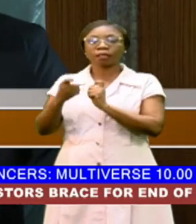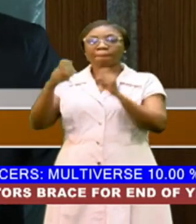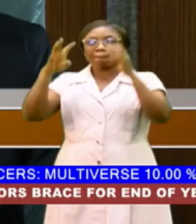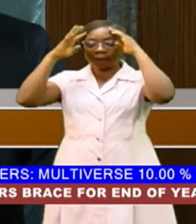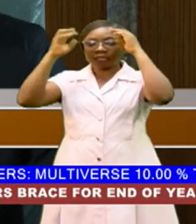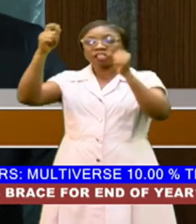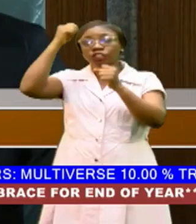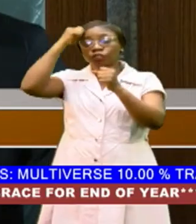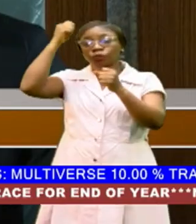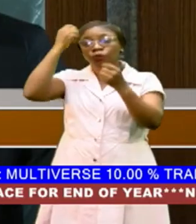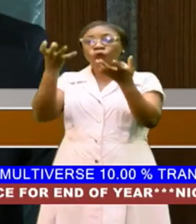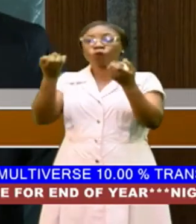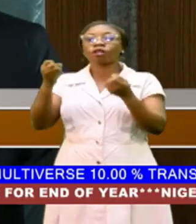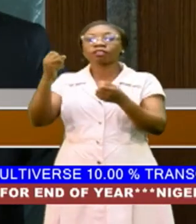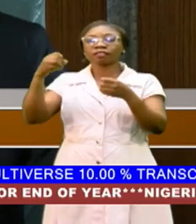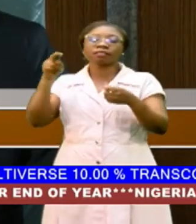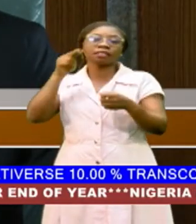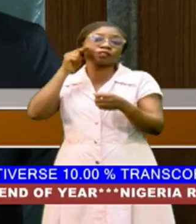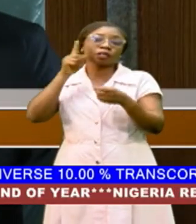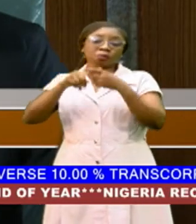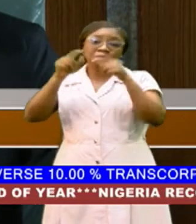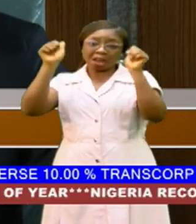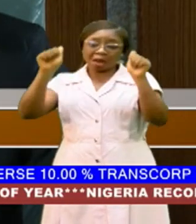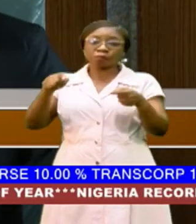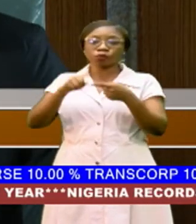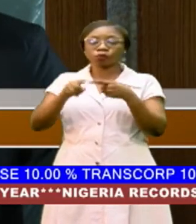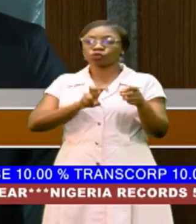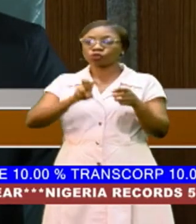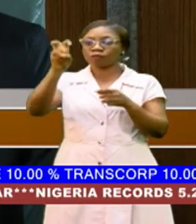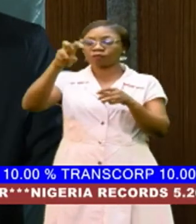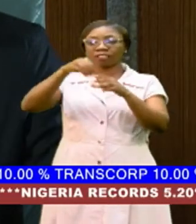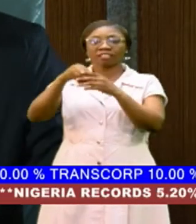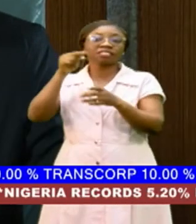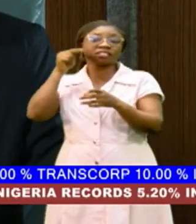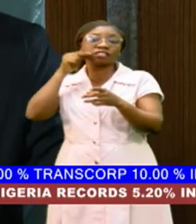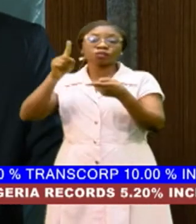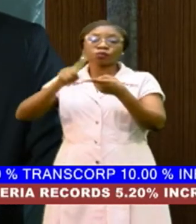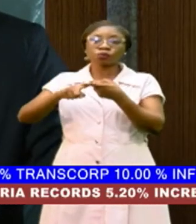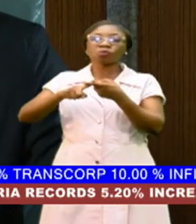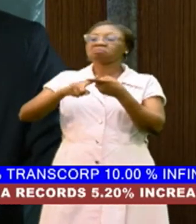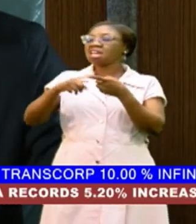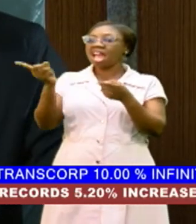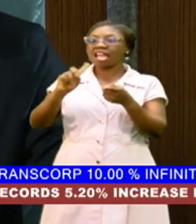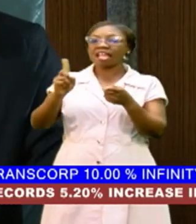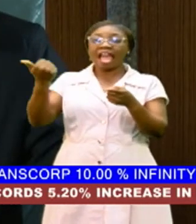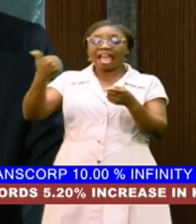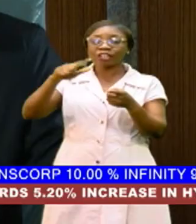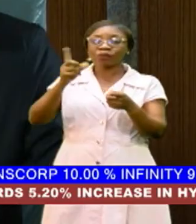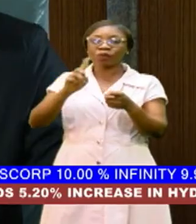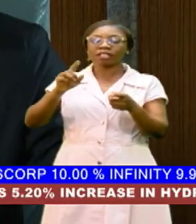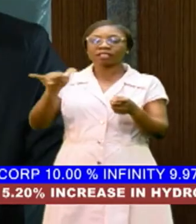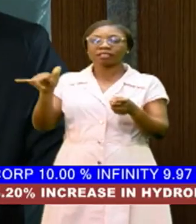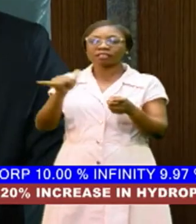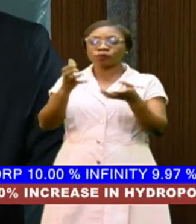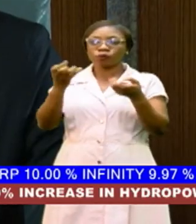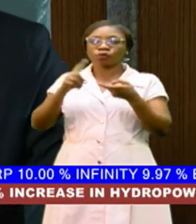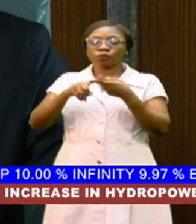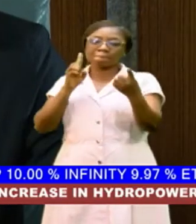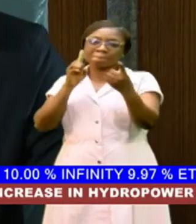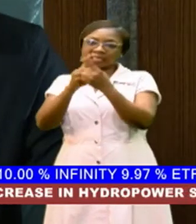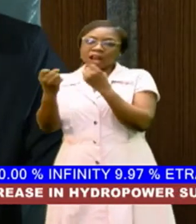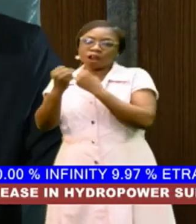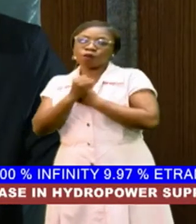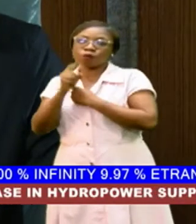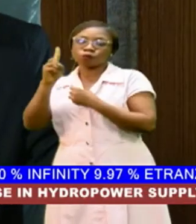Tinubu wants Nigerians to be able to travel within Nigeria to wherever they want to go to meet their loved ones without the